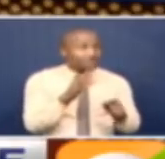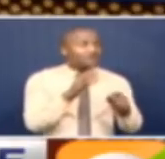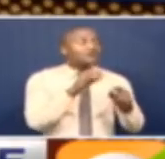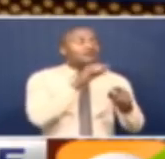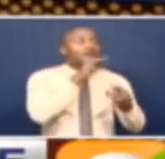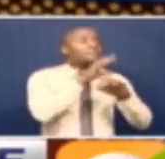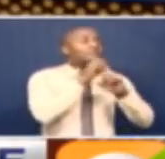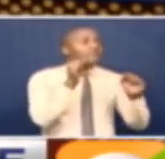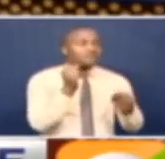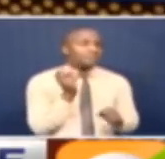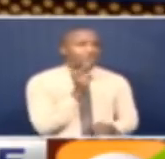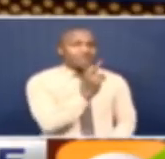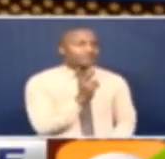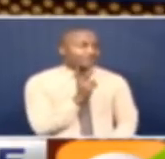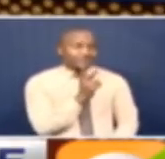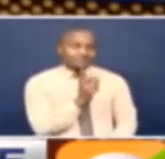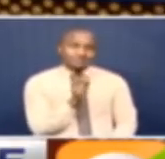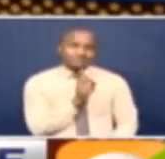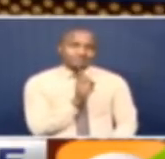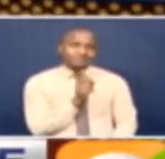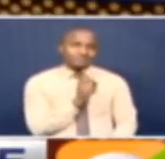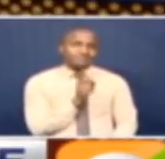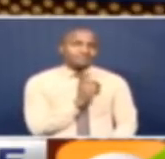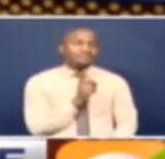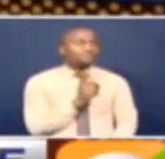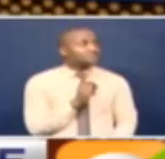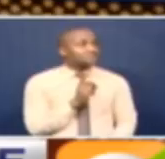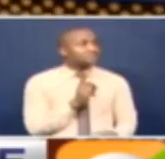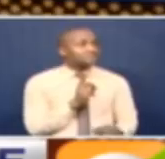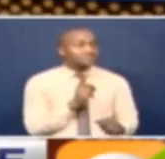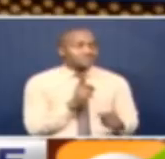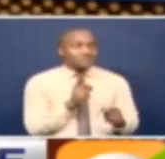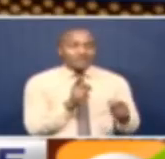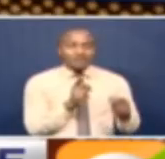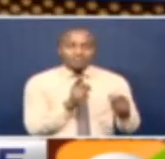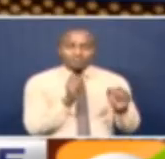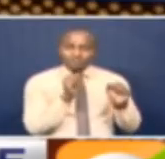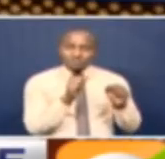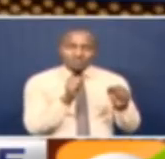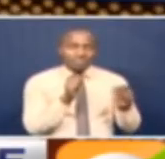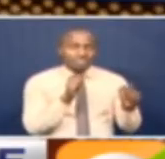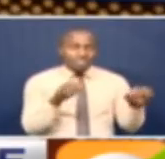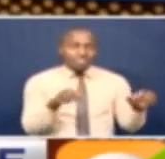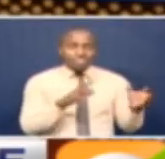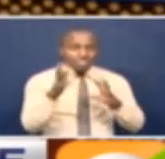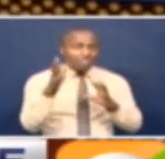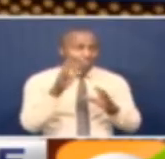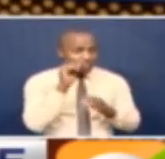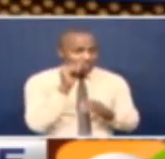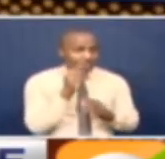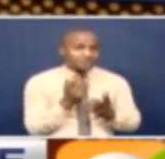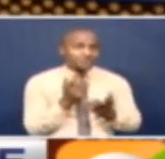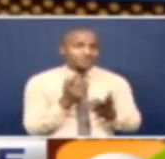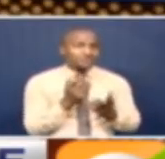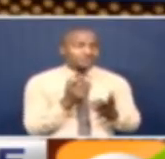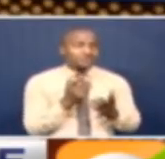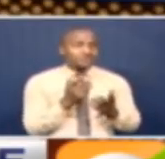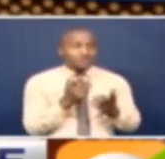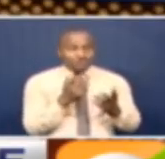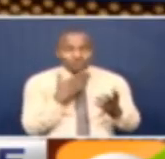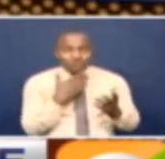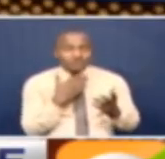because it will have been transforming Mombasa into a banana republic. So you go in terms of seeking an